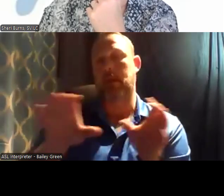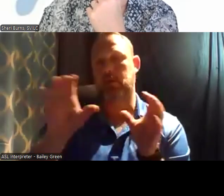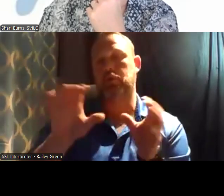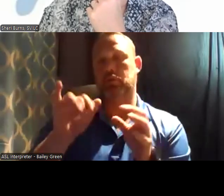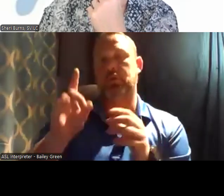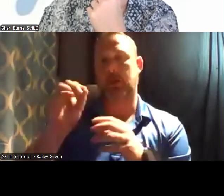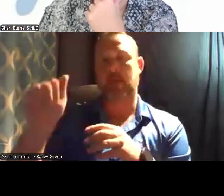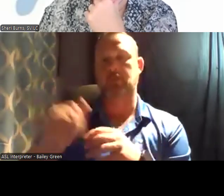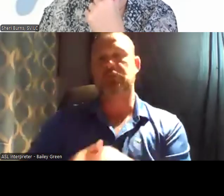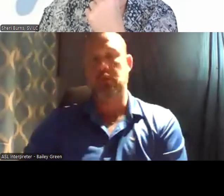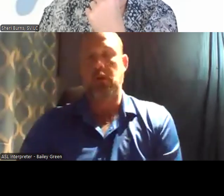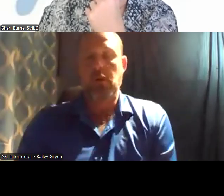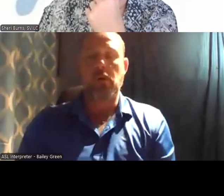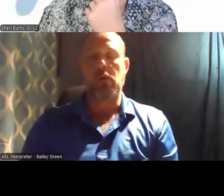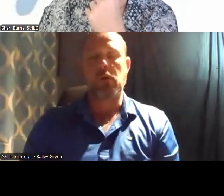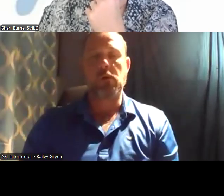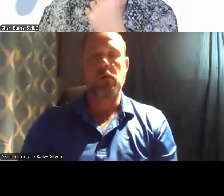of action.